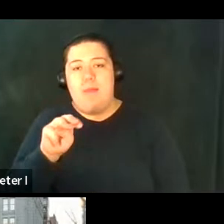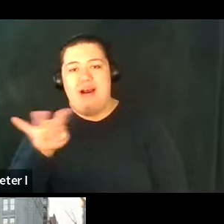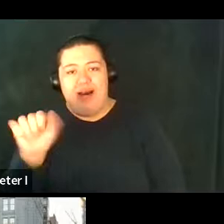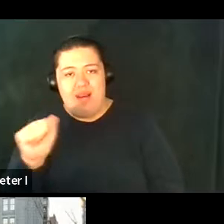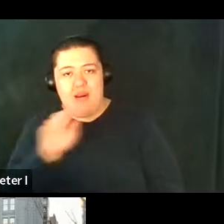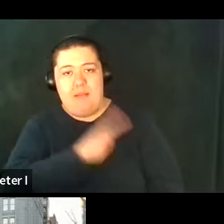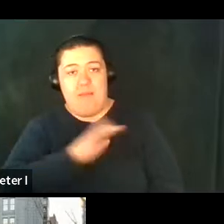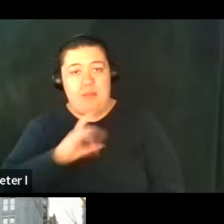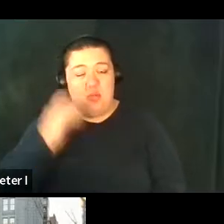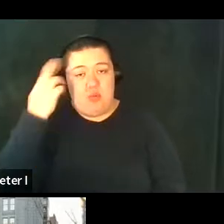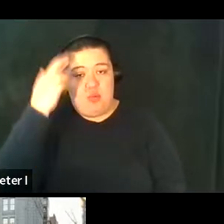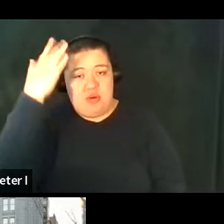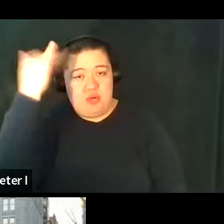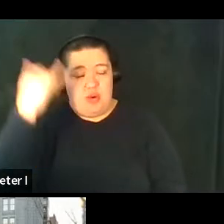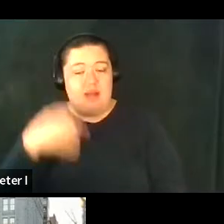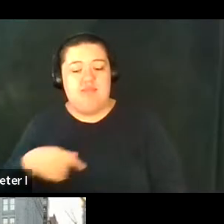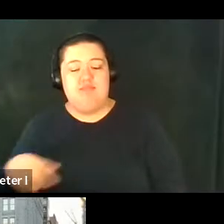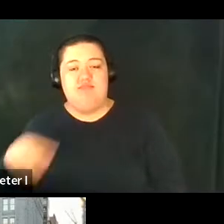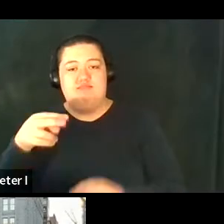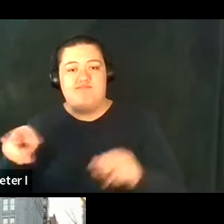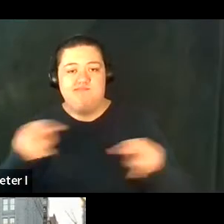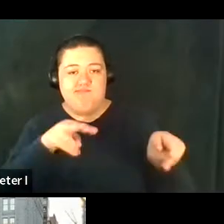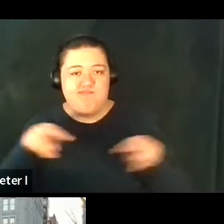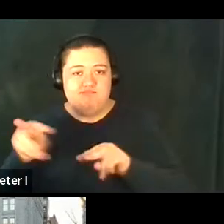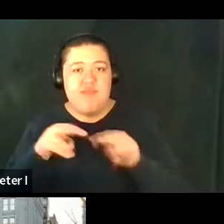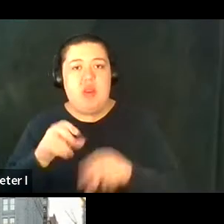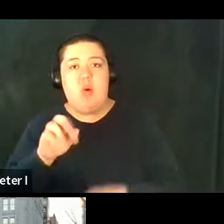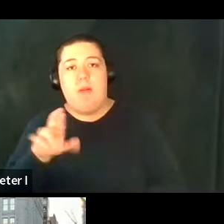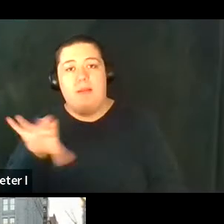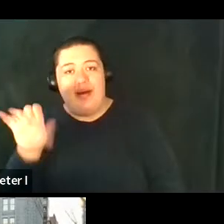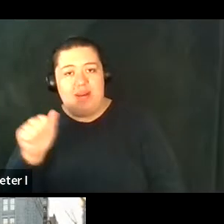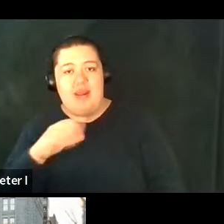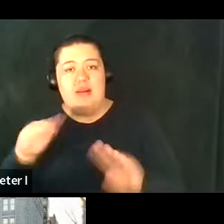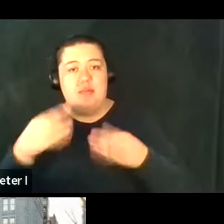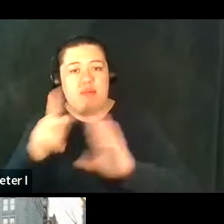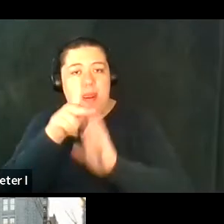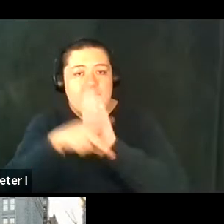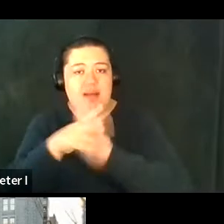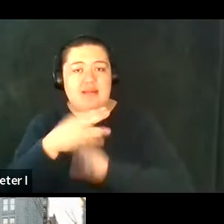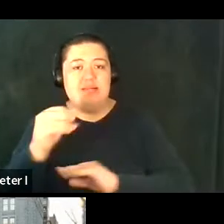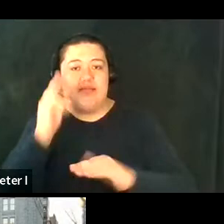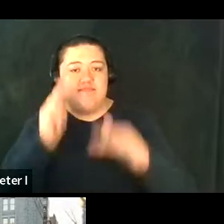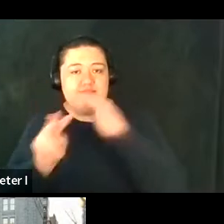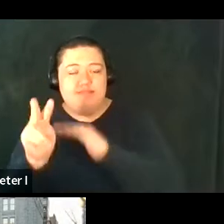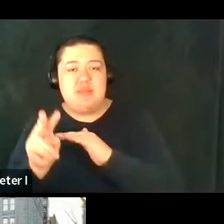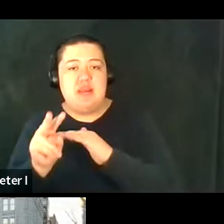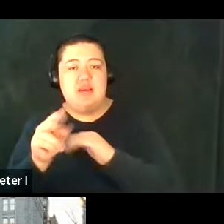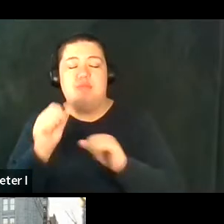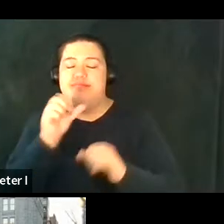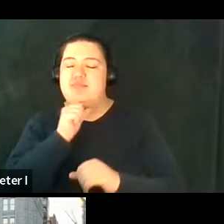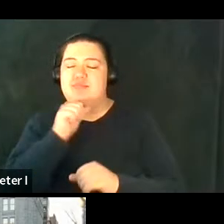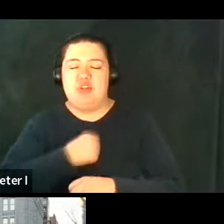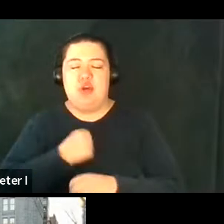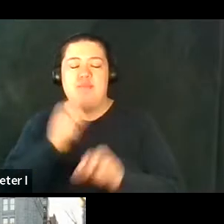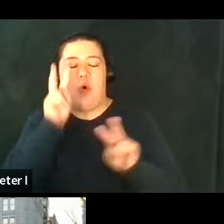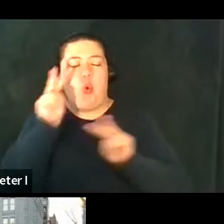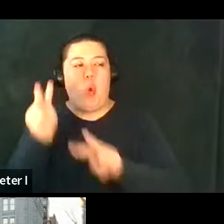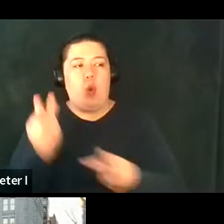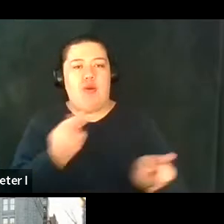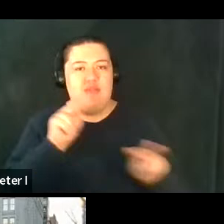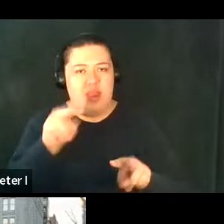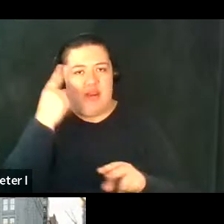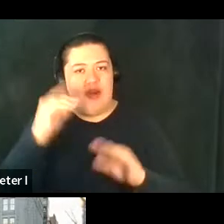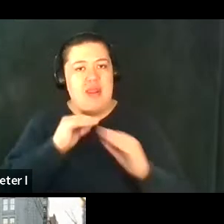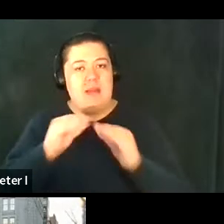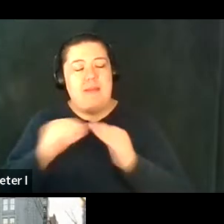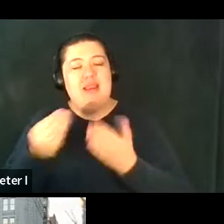WMATA Board is not only to govern WMATA, but to develop policies and provide provide oversight for the management, maintenance, funding,